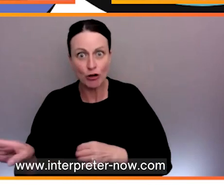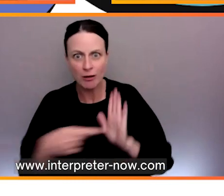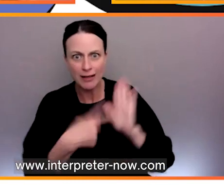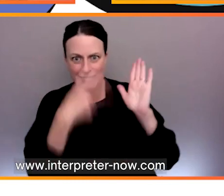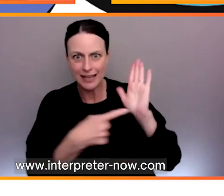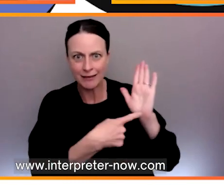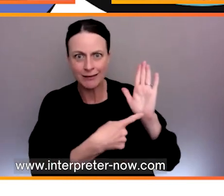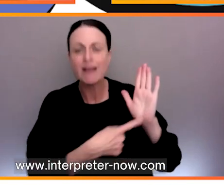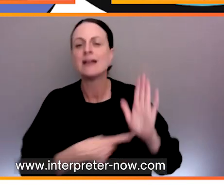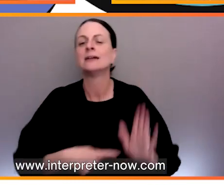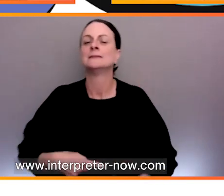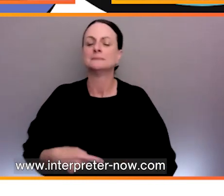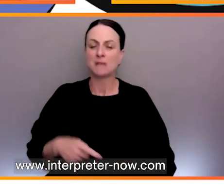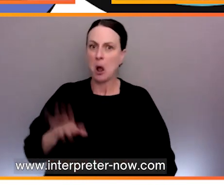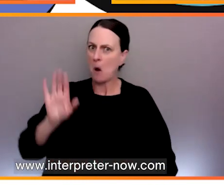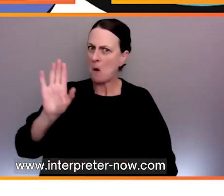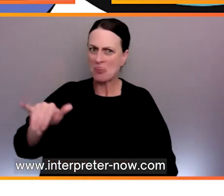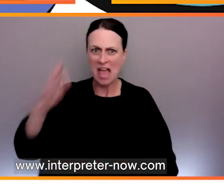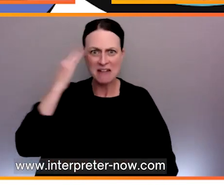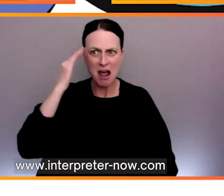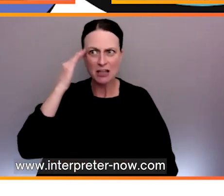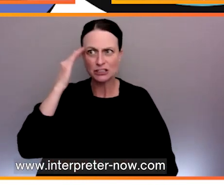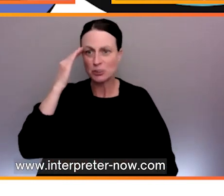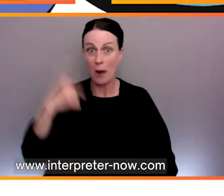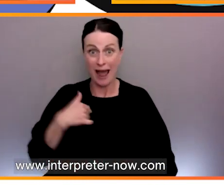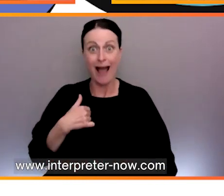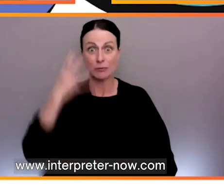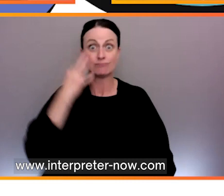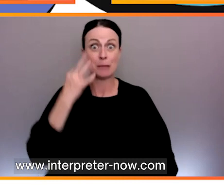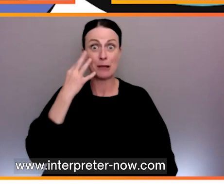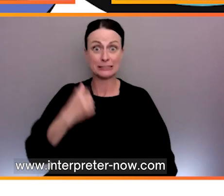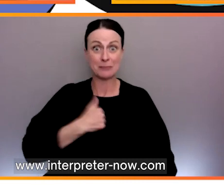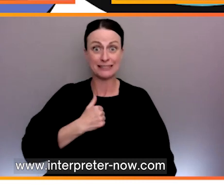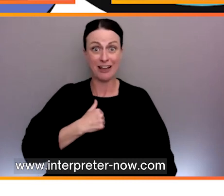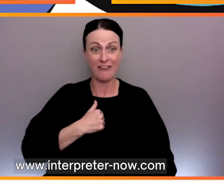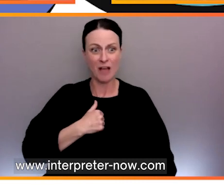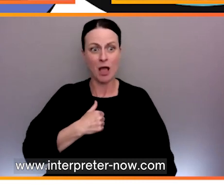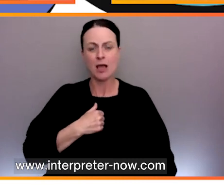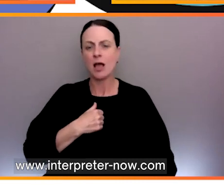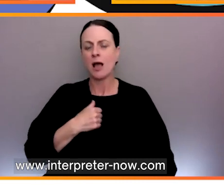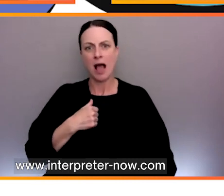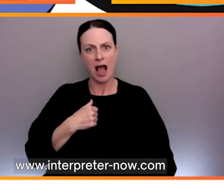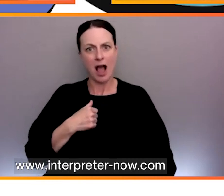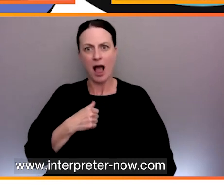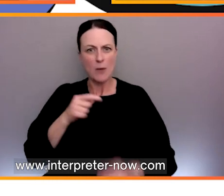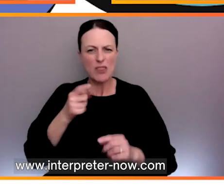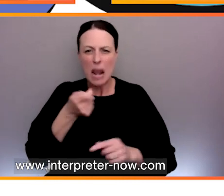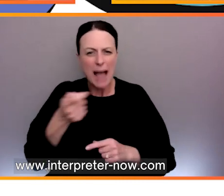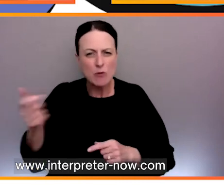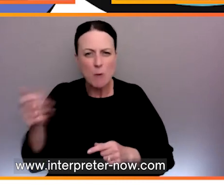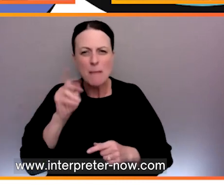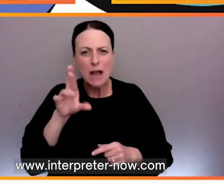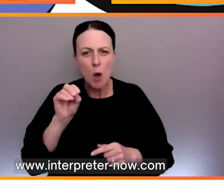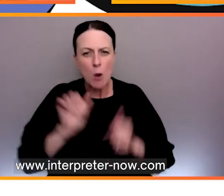keynote or something, and they say, I didn't know what that was. Yeah. Now I know what it is. That's right. And that is a very powerful thing. That is, and so